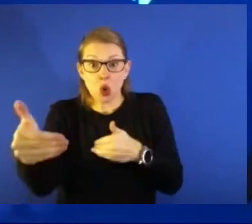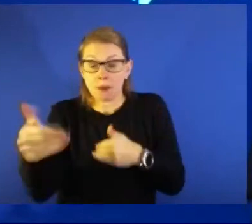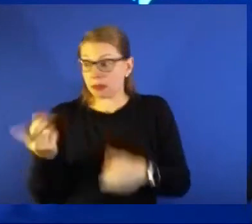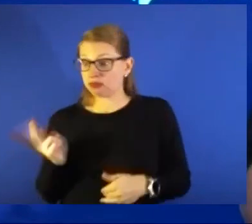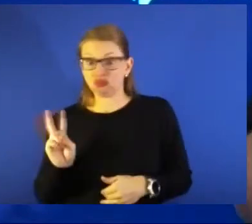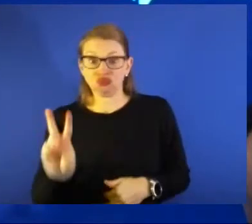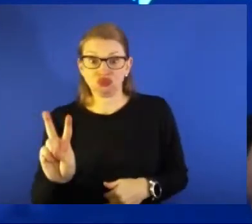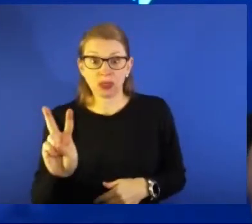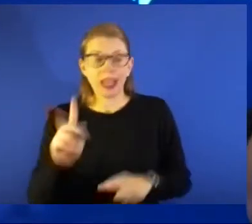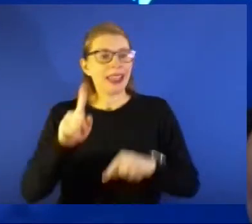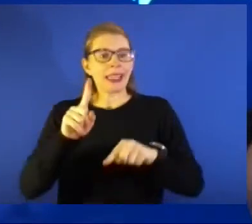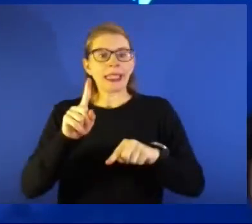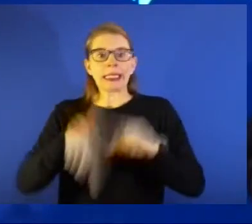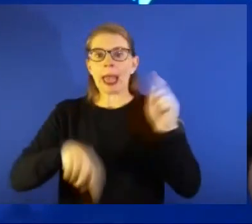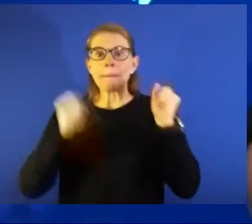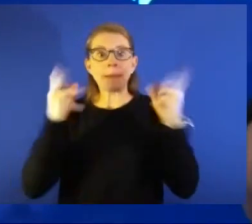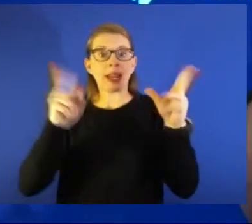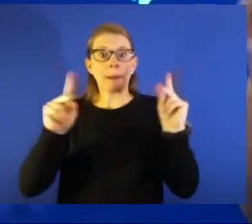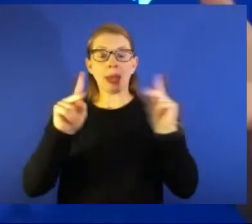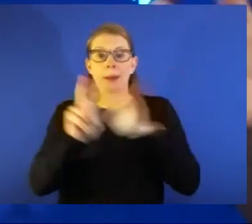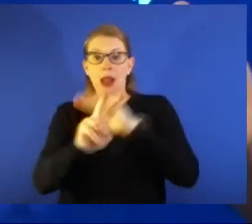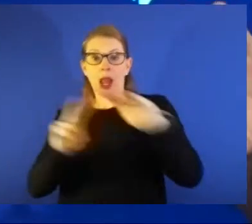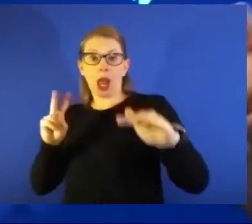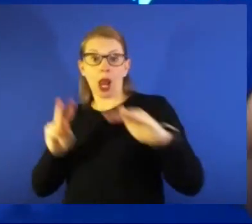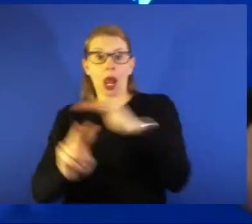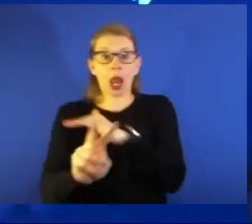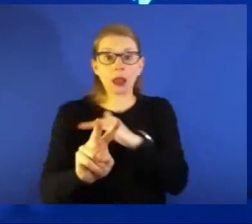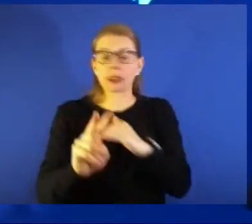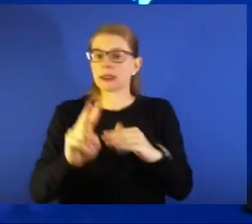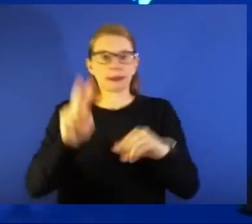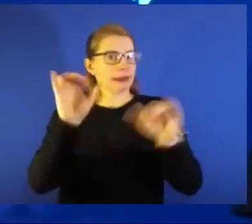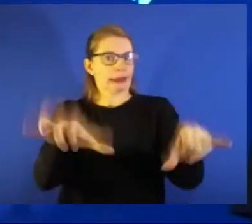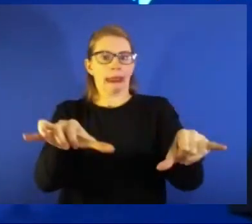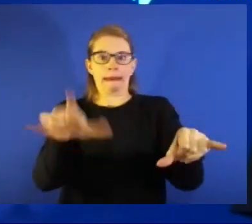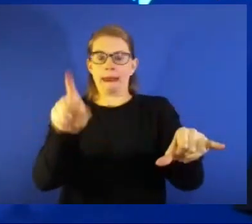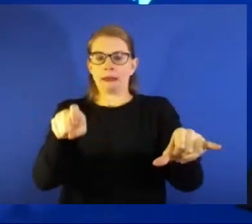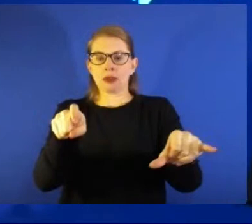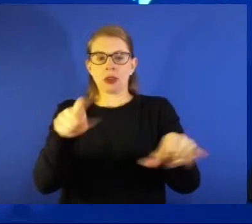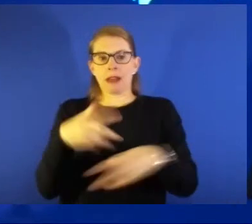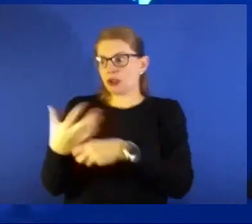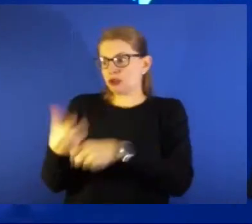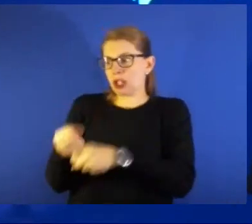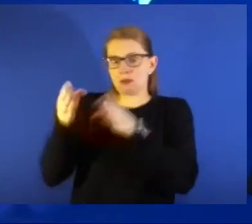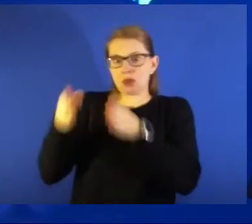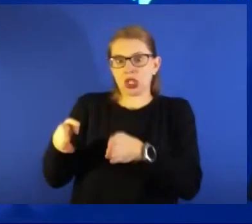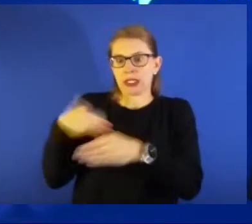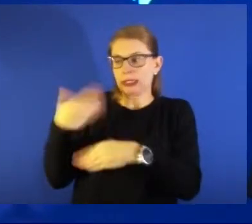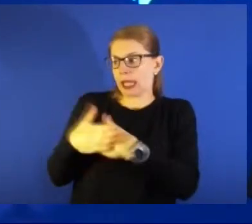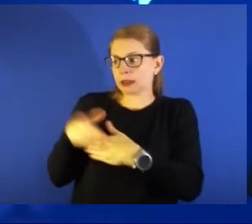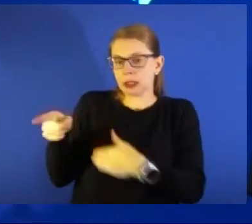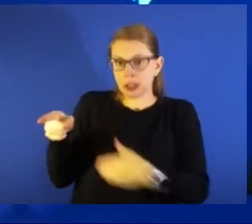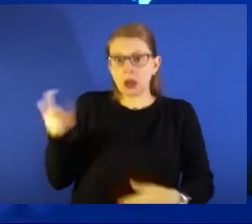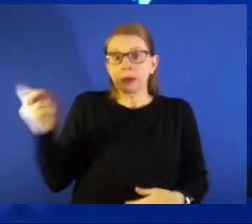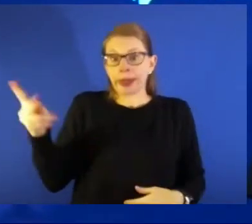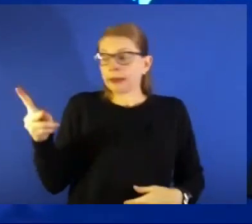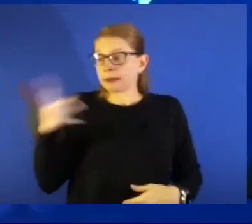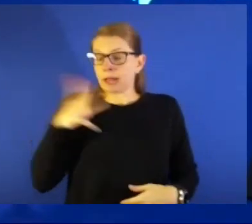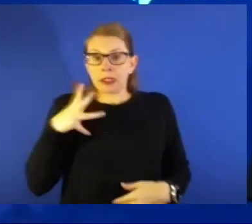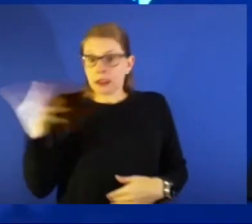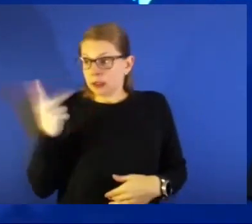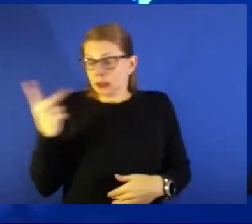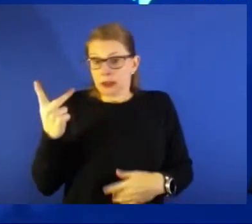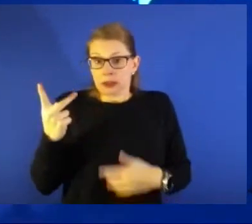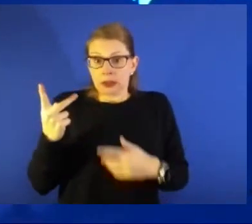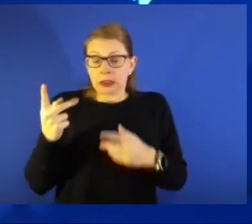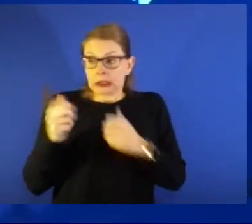and going. So you are wearing multiple hats, and you have to trust the person in there next to you and say, we're going to do this together,